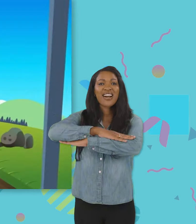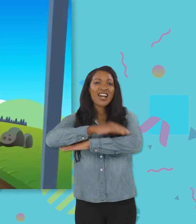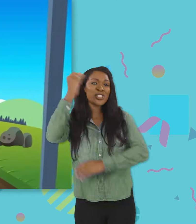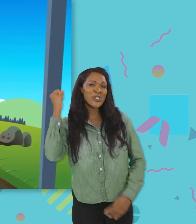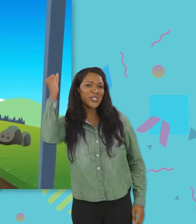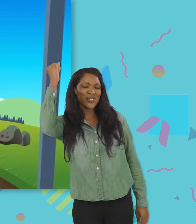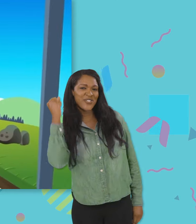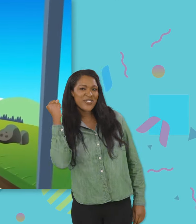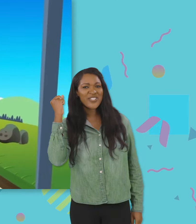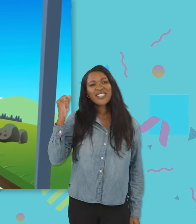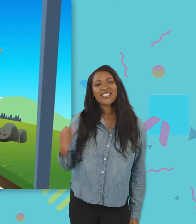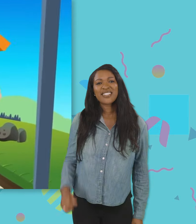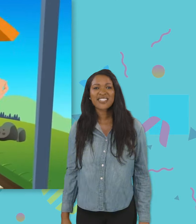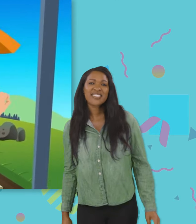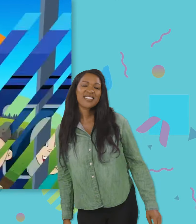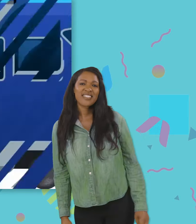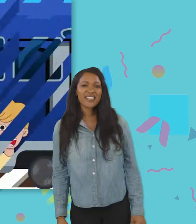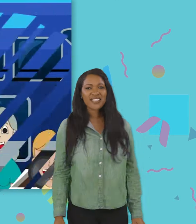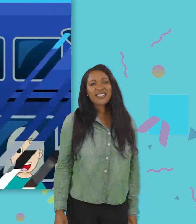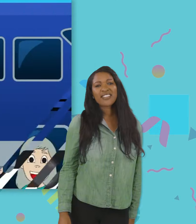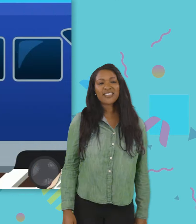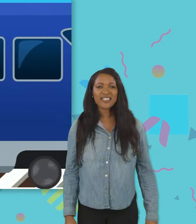you go choo-choo.